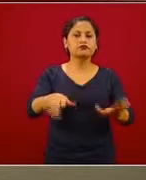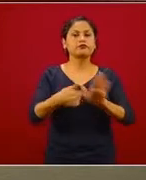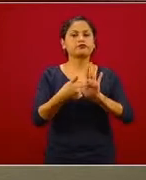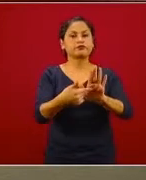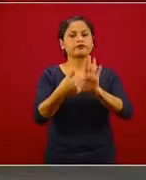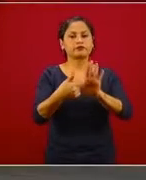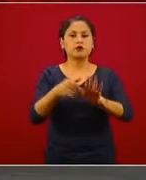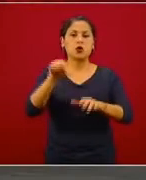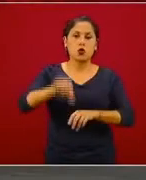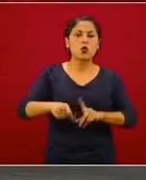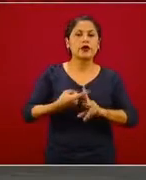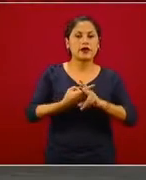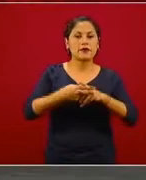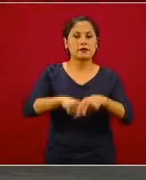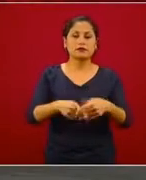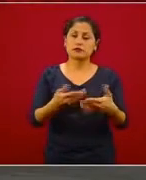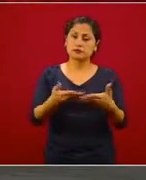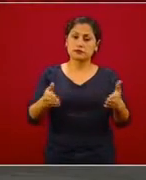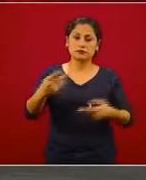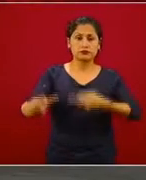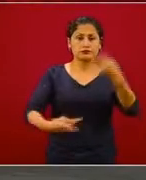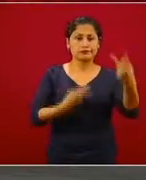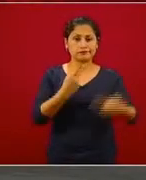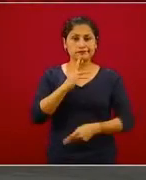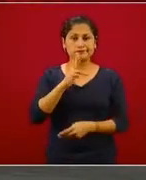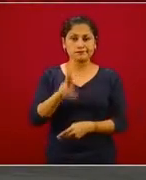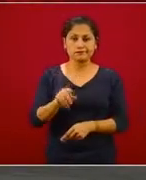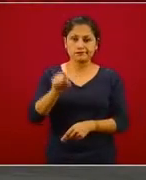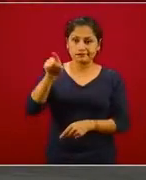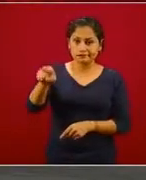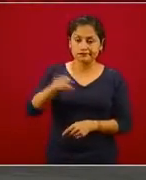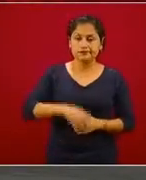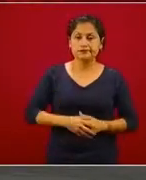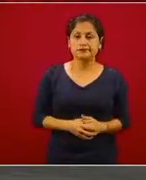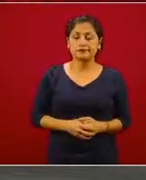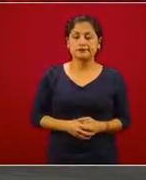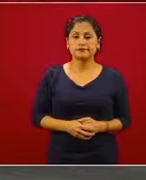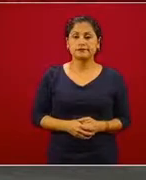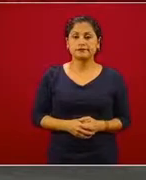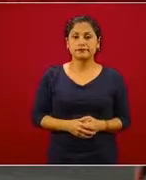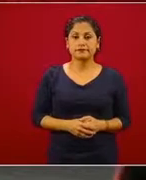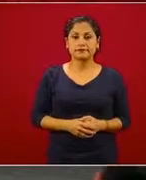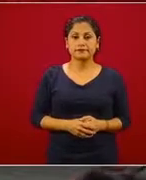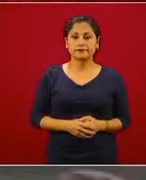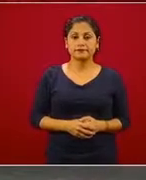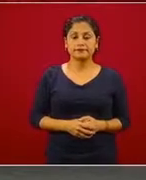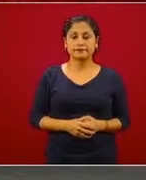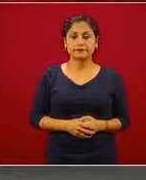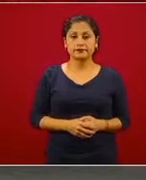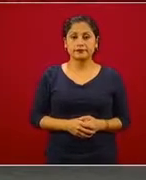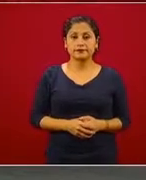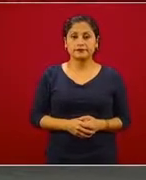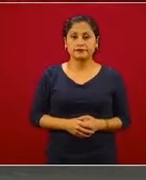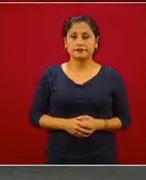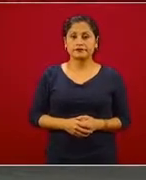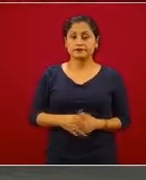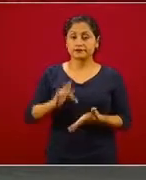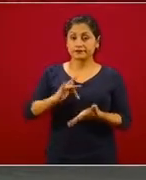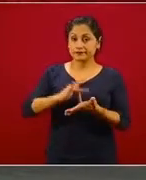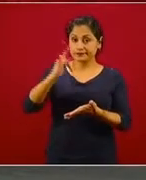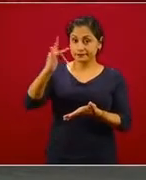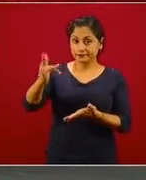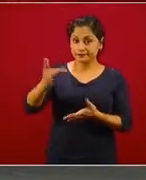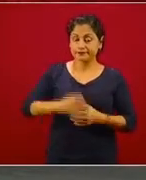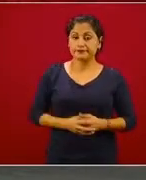transmission of this. This is a technical forum, so we basically talk about technical details, and that's why we wanted to share this today. Now